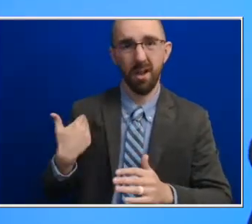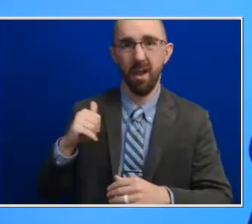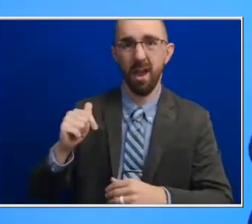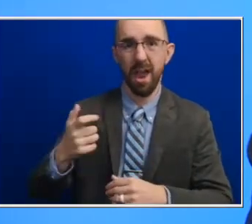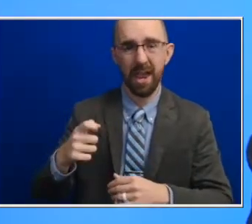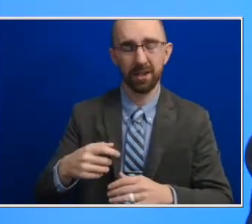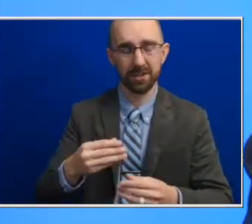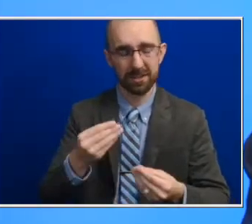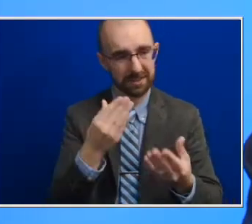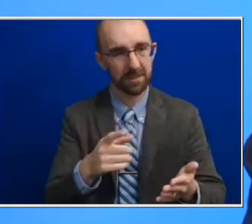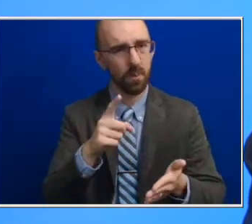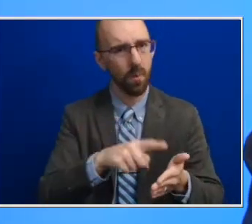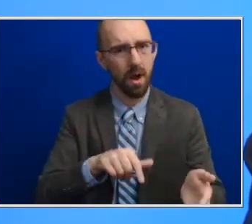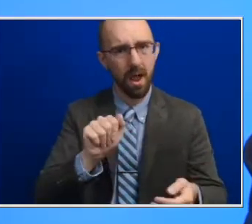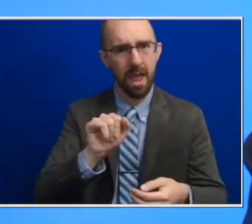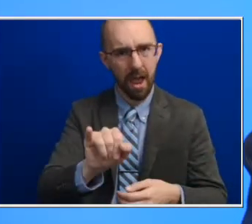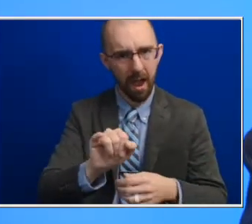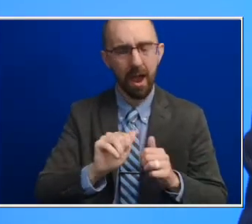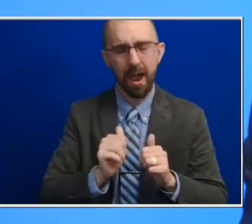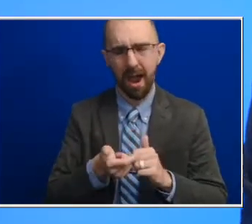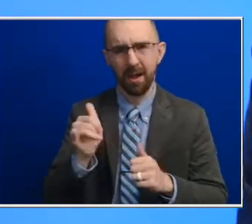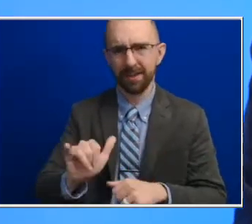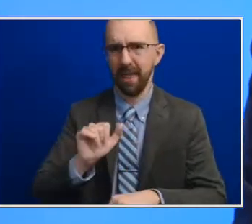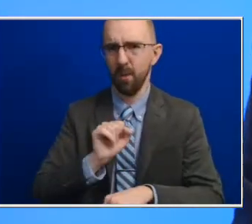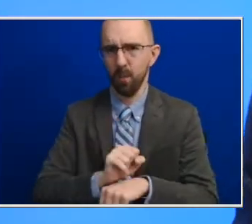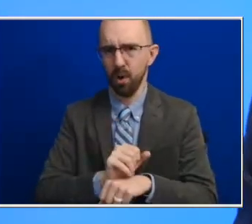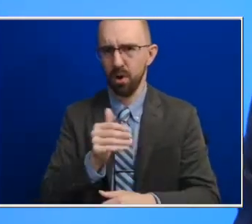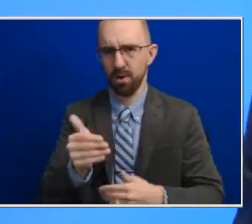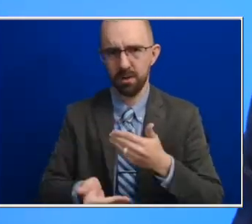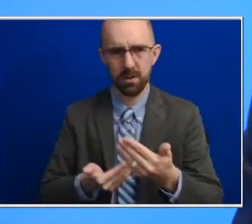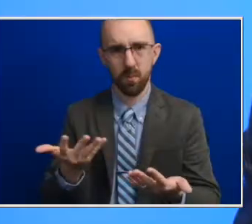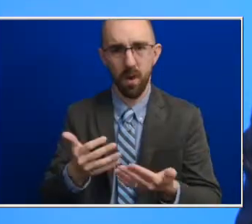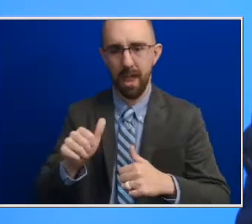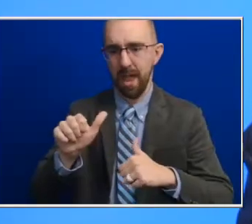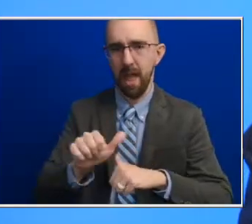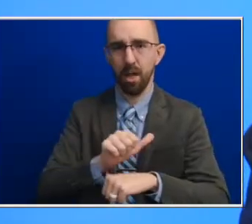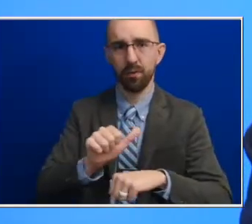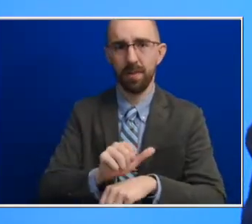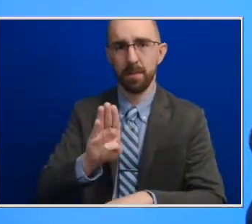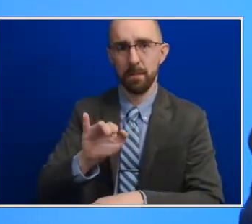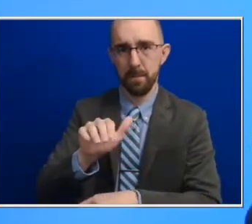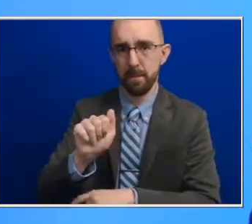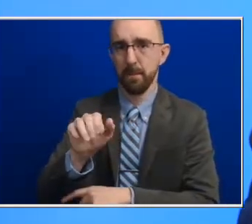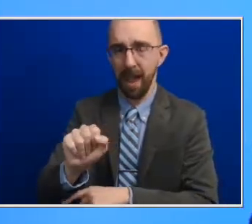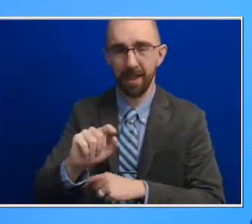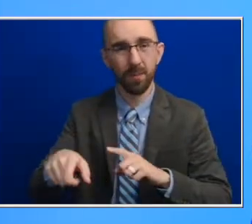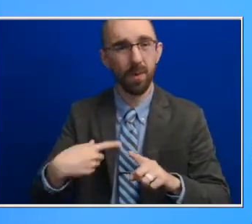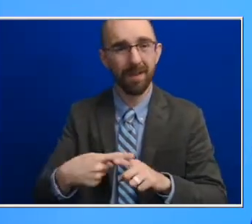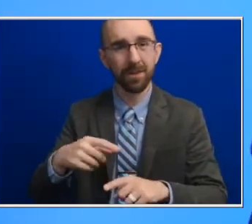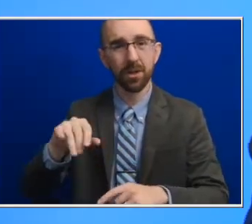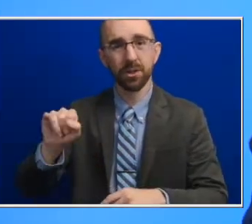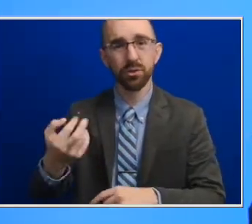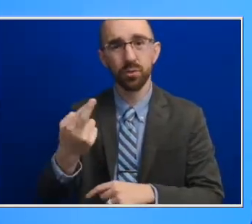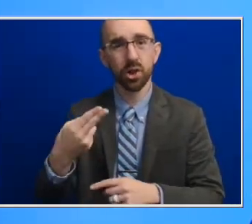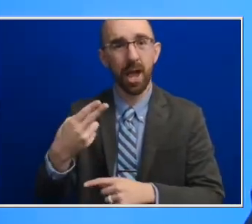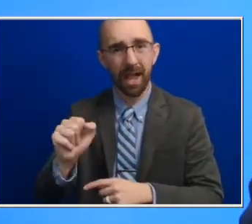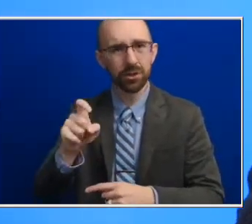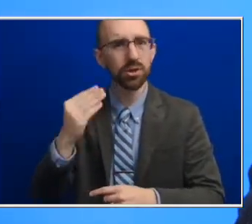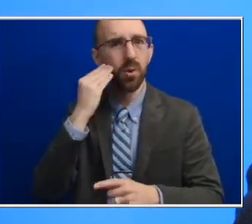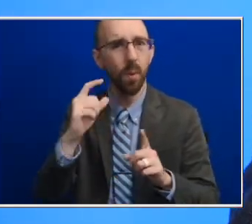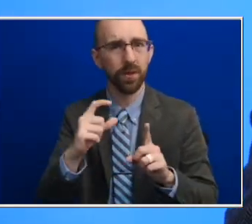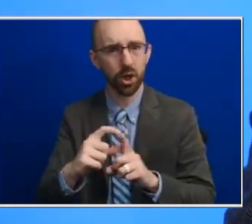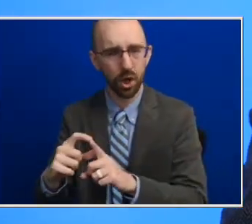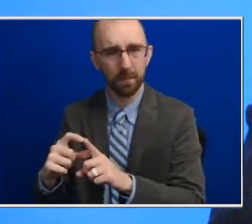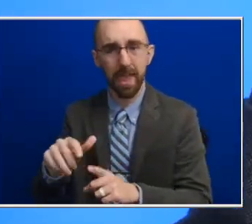AI? How does it work? What is algorithm bias? And really by the time they get into junior high, they should know some of these terms. So know that AI